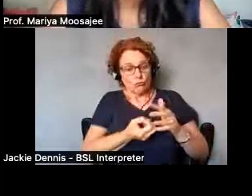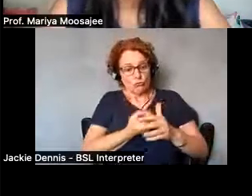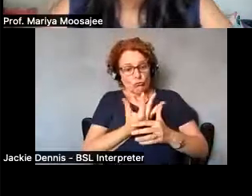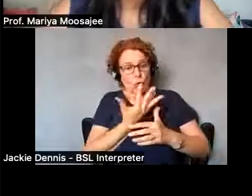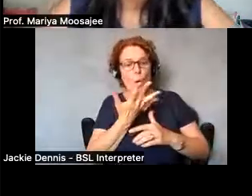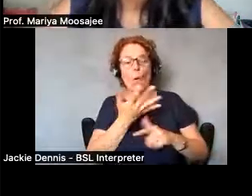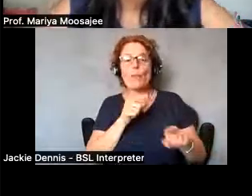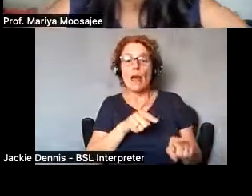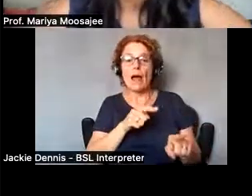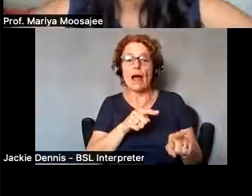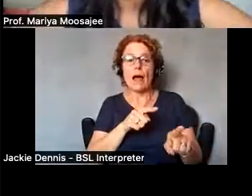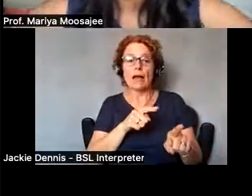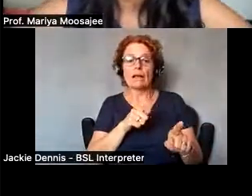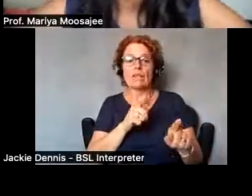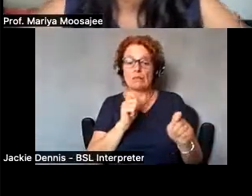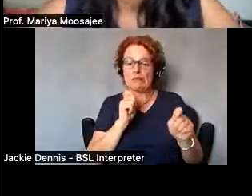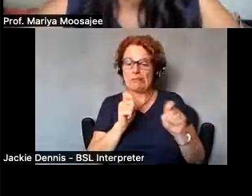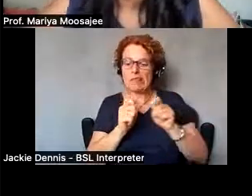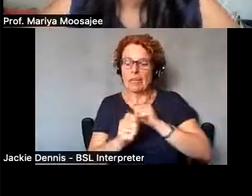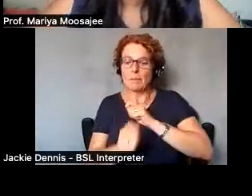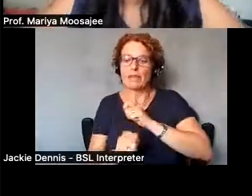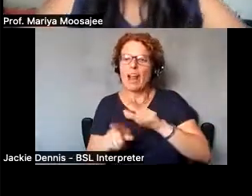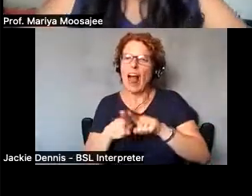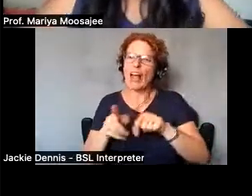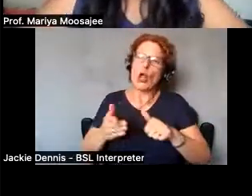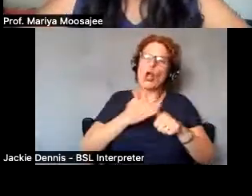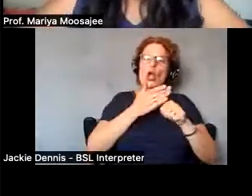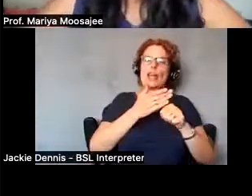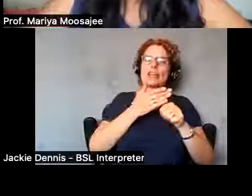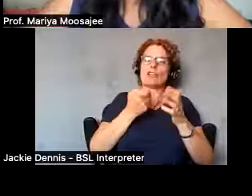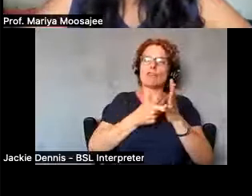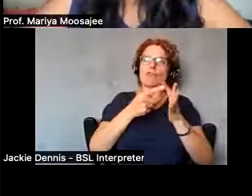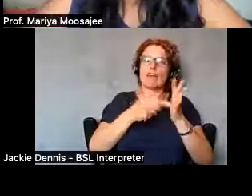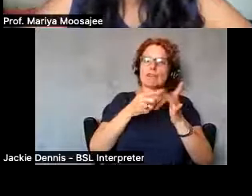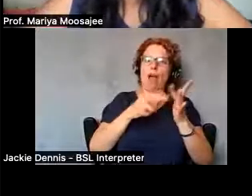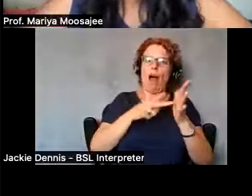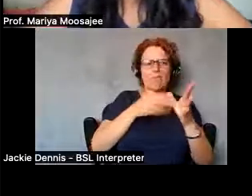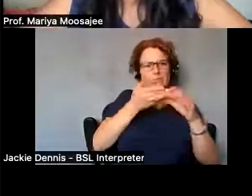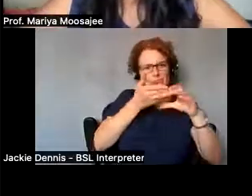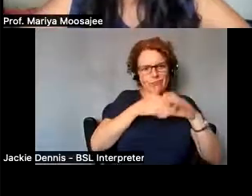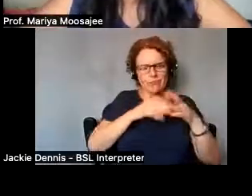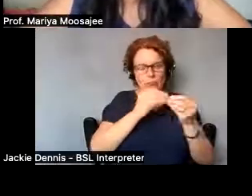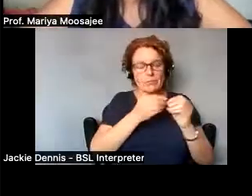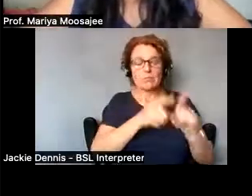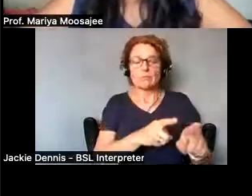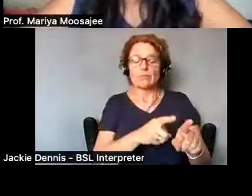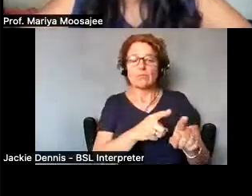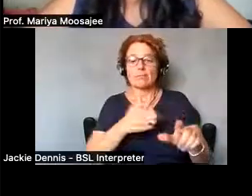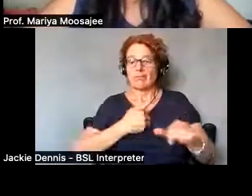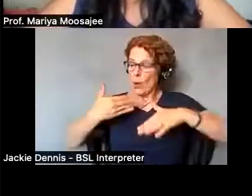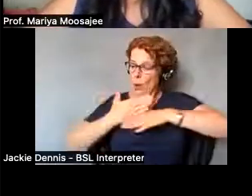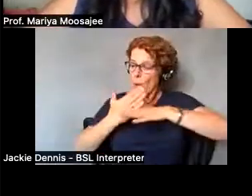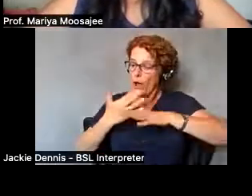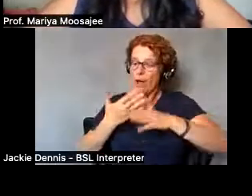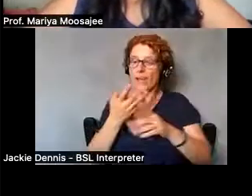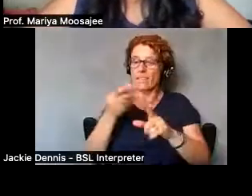cells and also convert them into very early retinas in a dish. And a lot of the work we've been doing over the last few years is